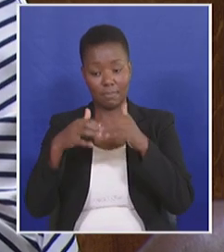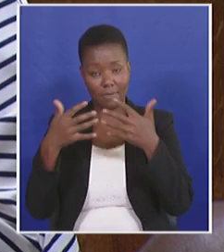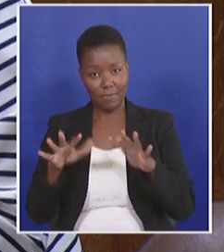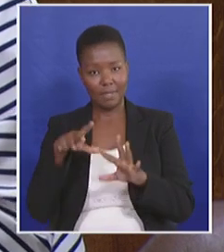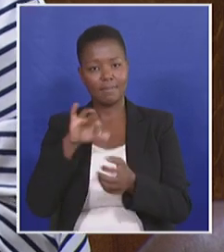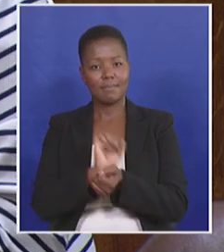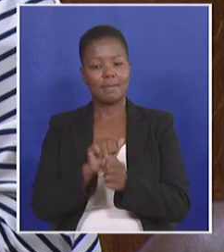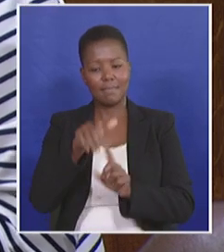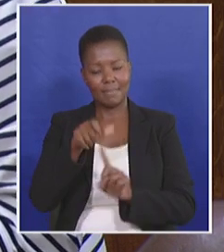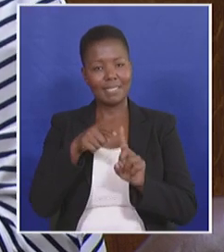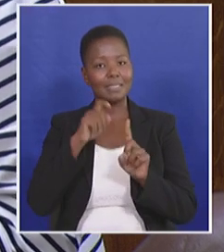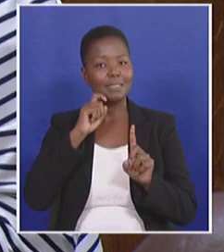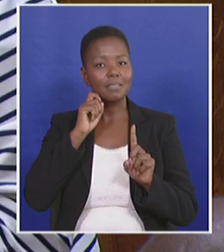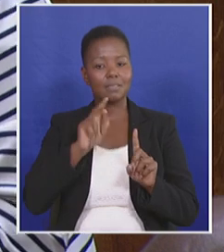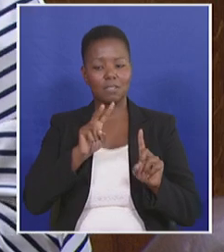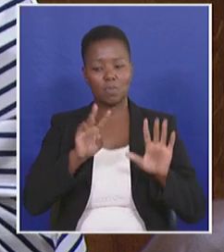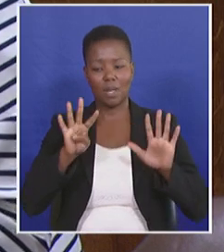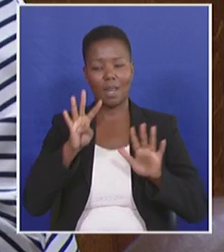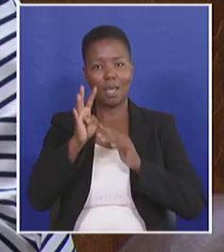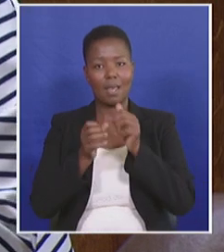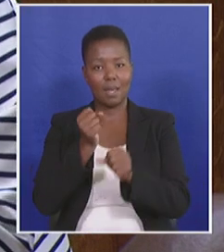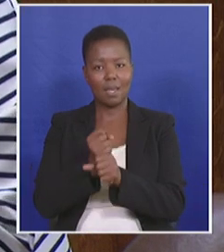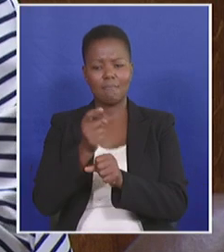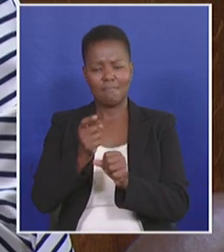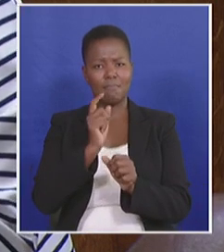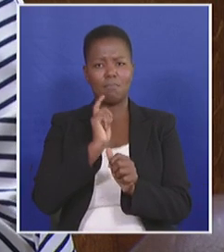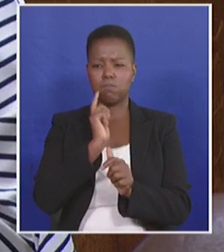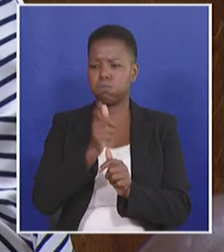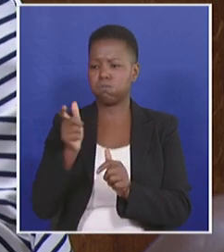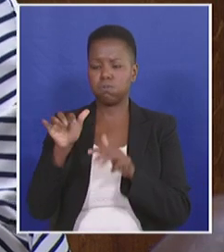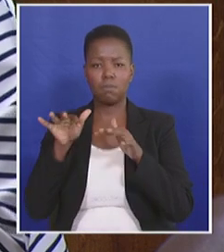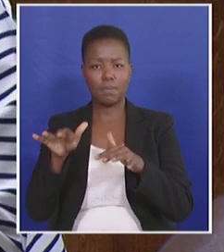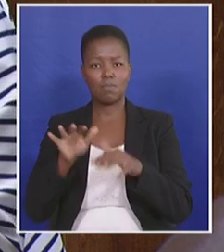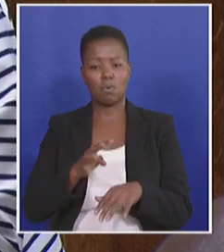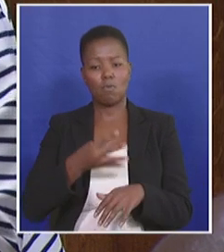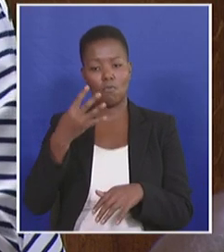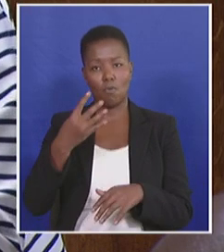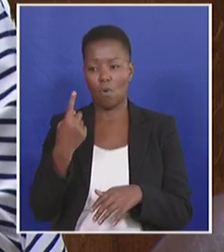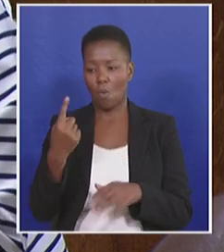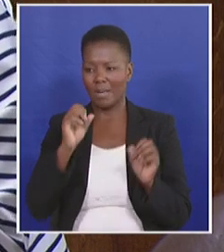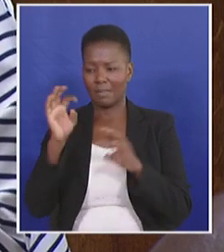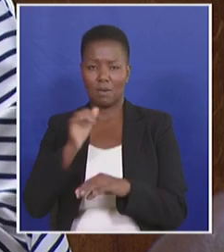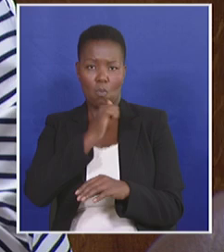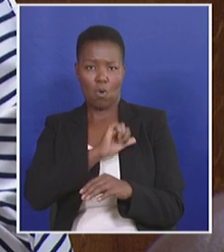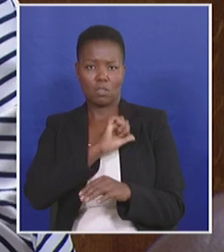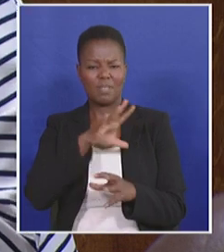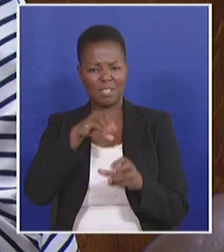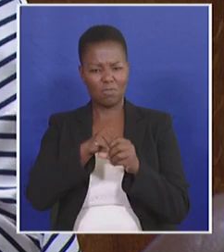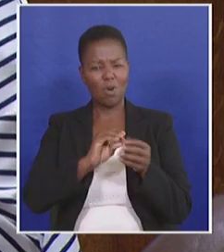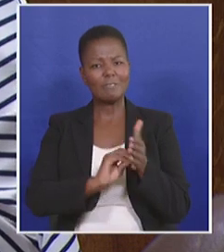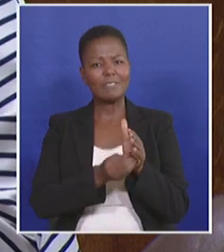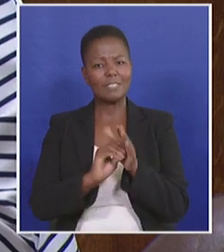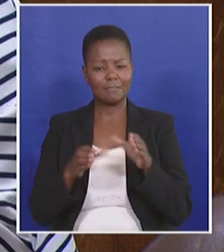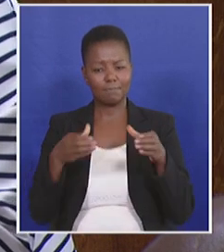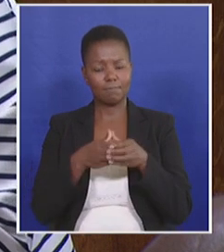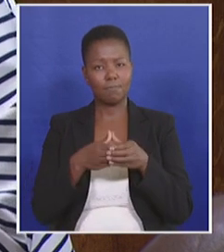29-year-old suspect who shot randomly, killing 4 people and critically injured 1 in what was believing gang-related violence in the northern